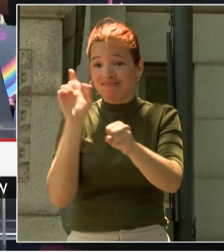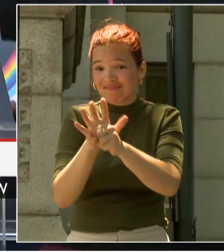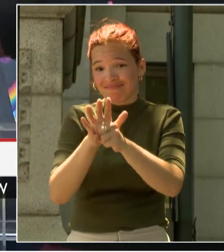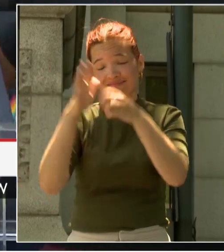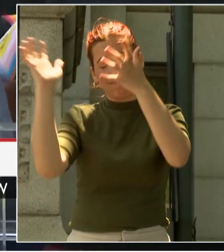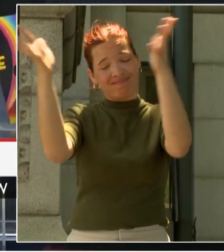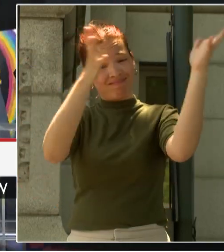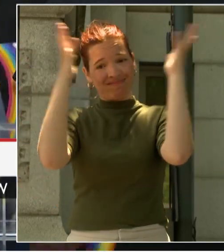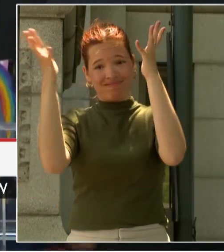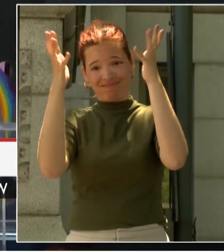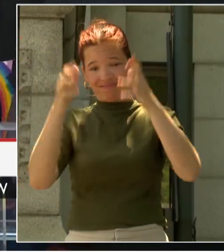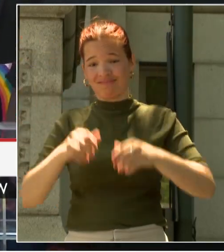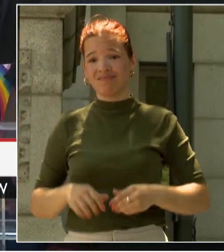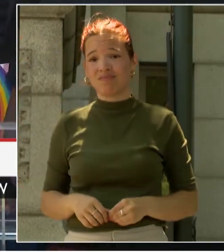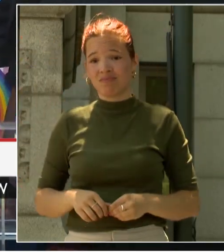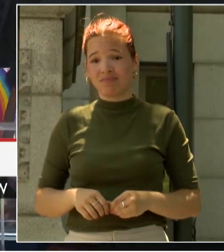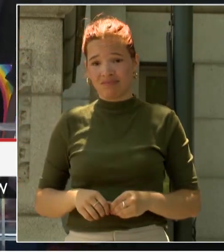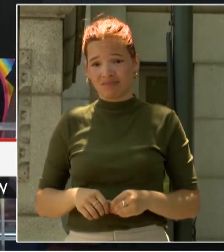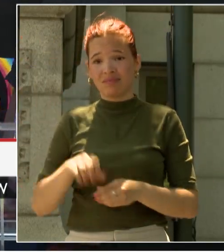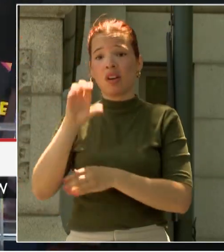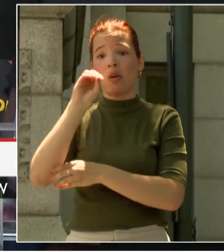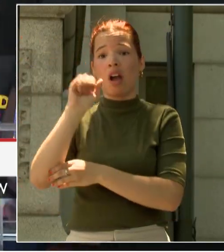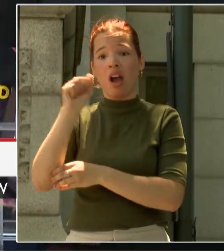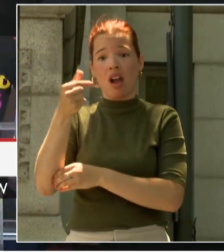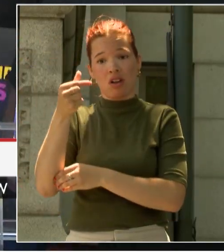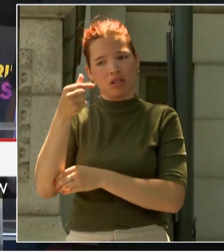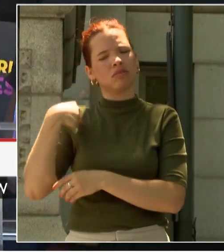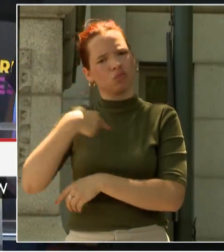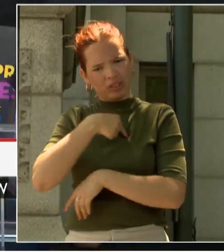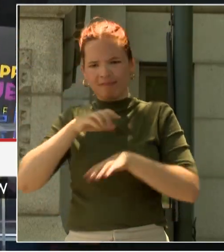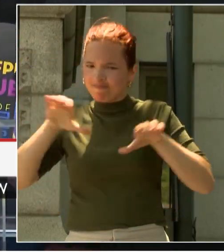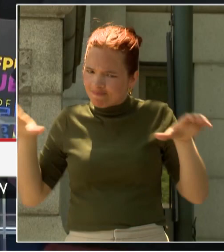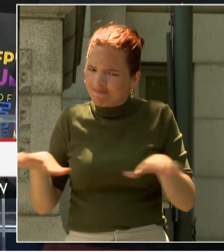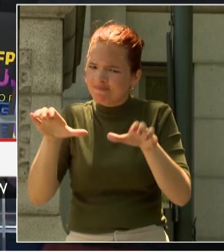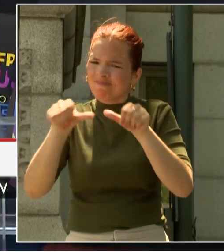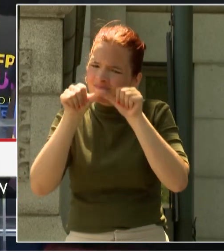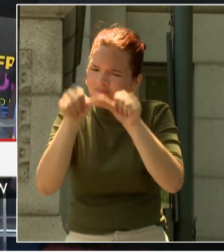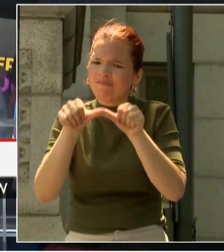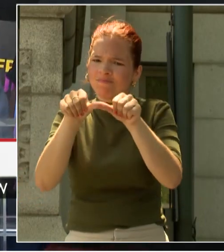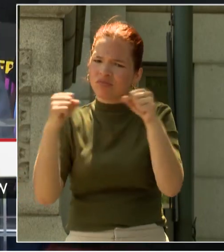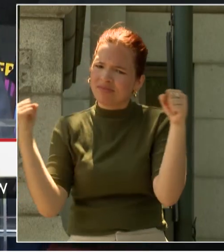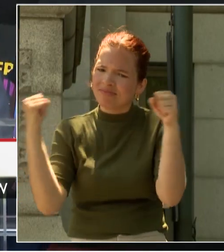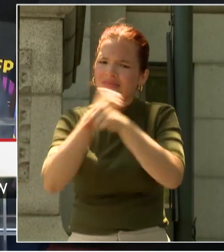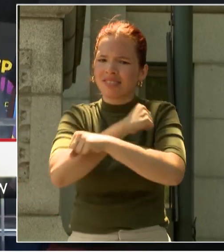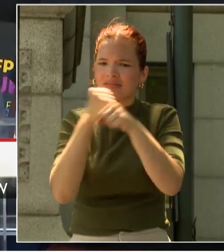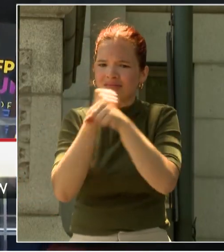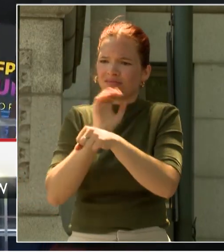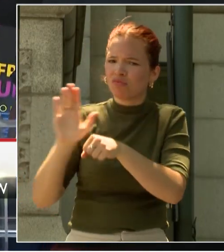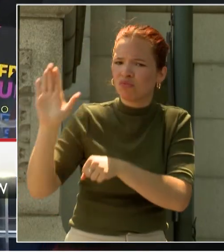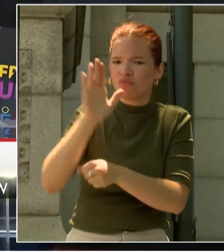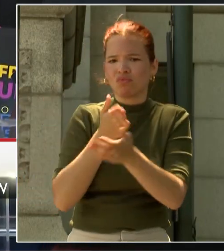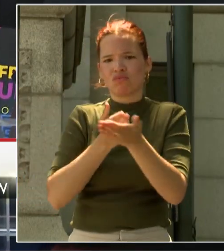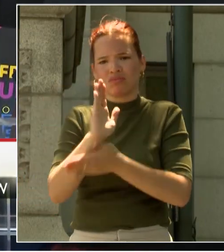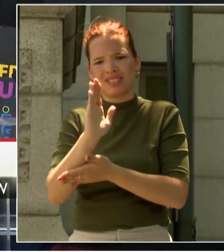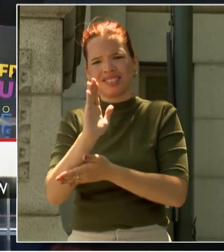At OAG, we're going to continue to stand up and fight for the rights that propel us towards a brighter, more inclusive, better future for our country